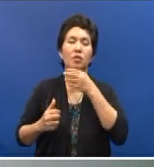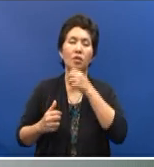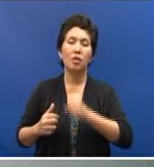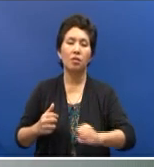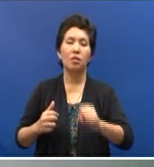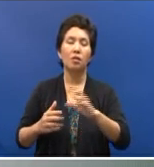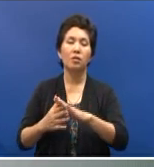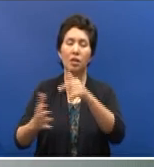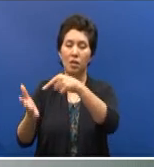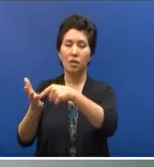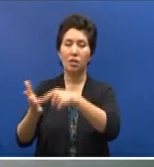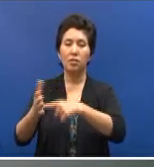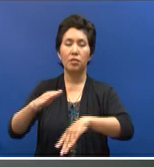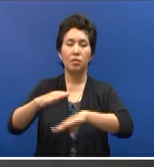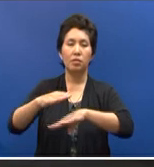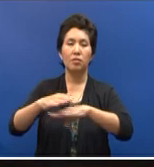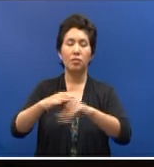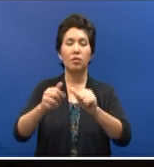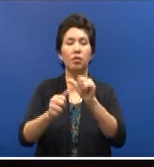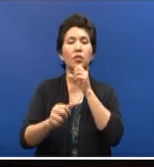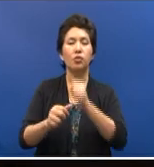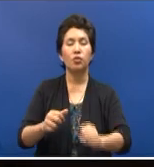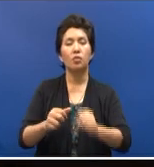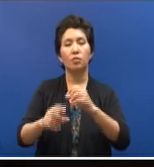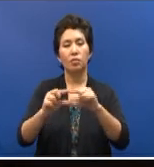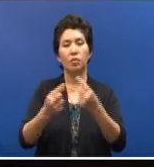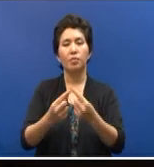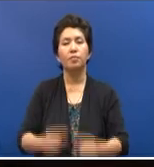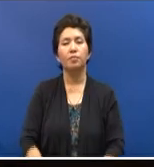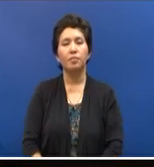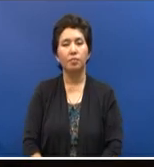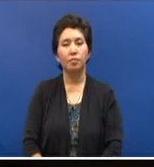and so on. So this is based on the age grade.